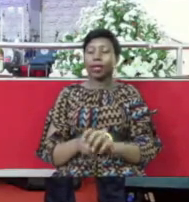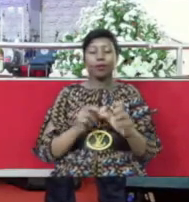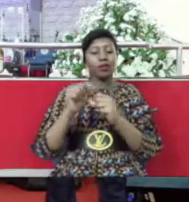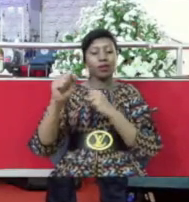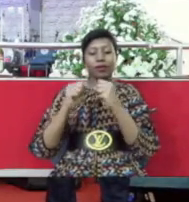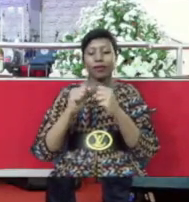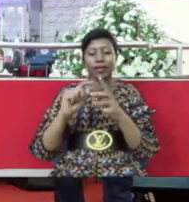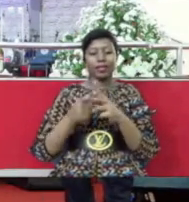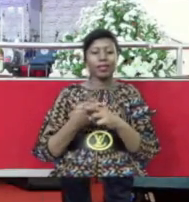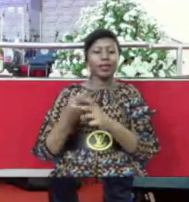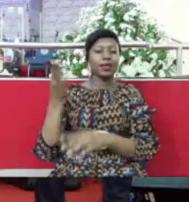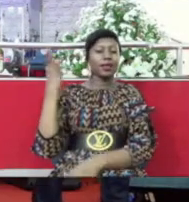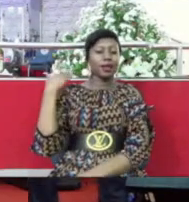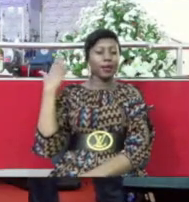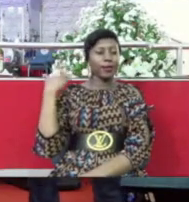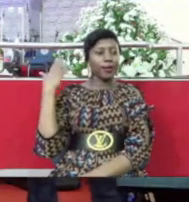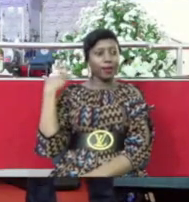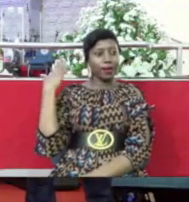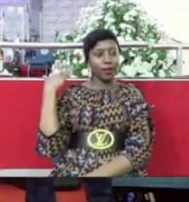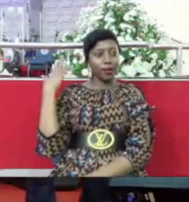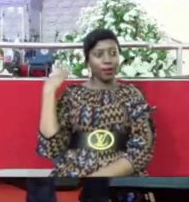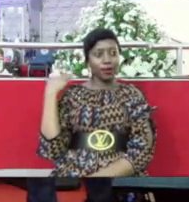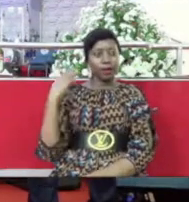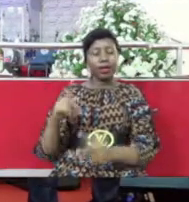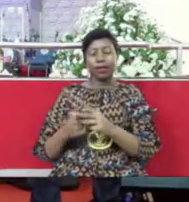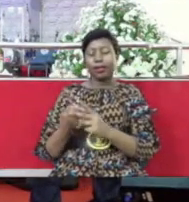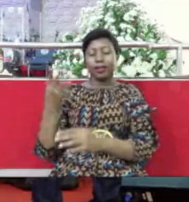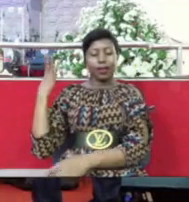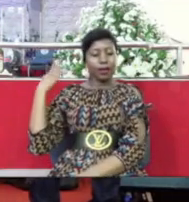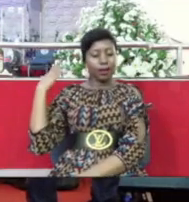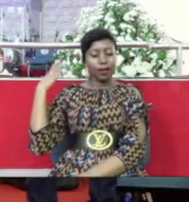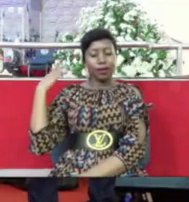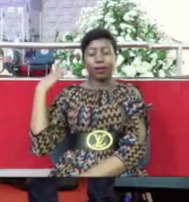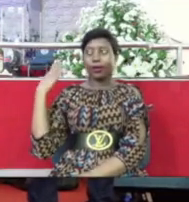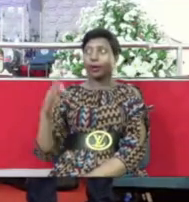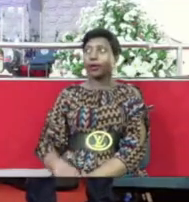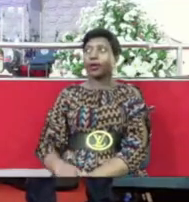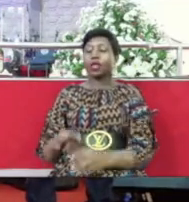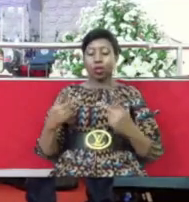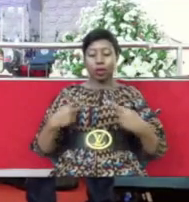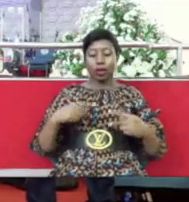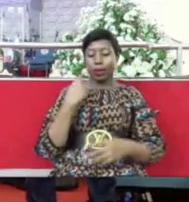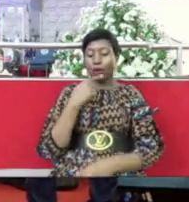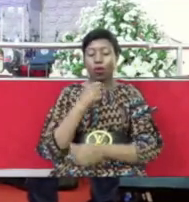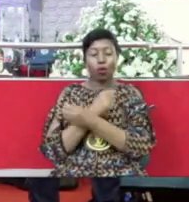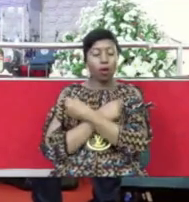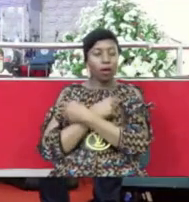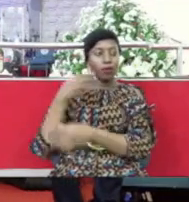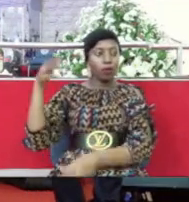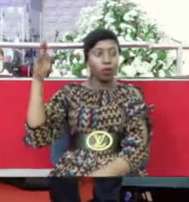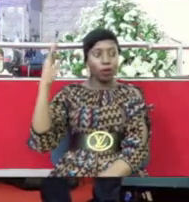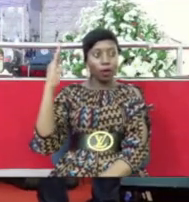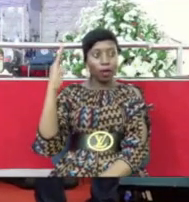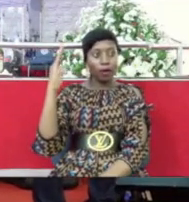vilianza kitambo. This thing you thought it started the other day started long. Ilianza kitambo. So these people who loved God, wao ambao walimpenda Mungu, and